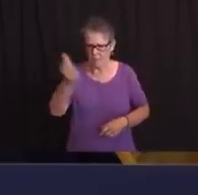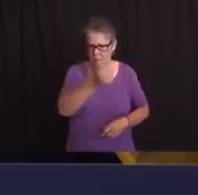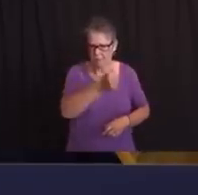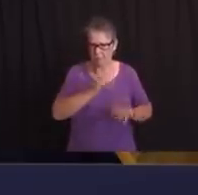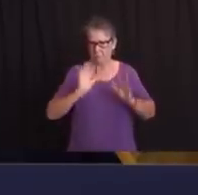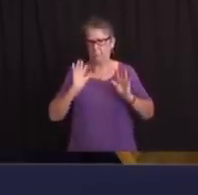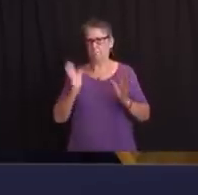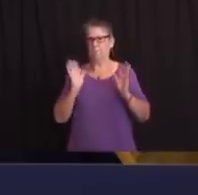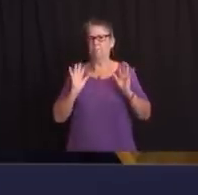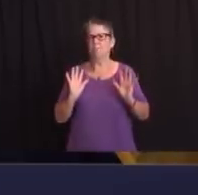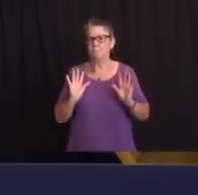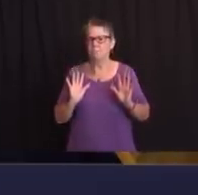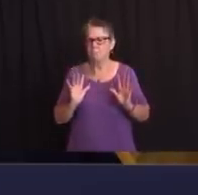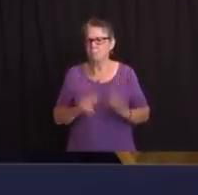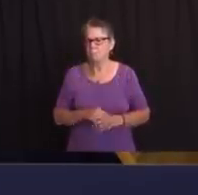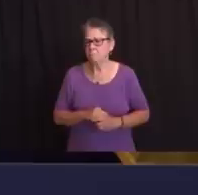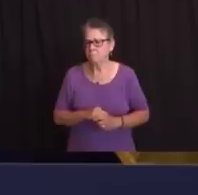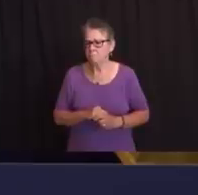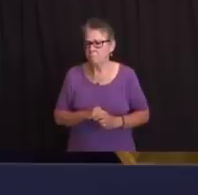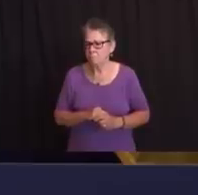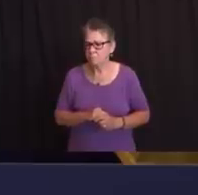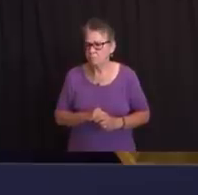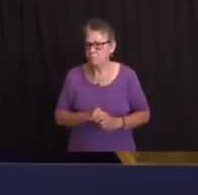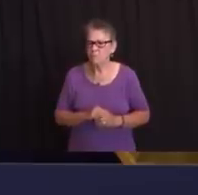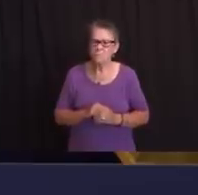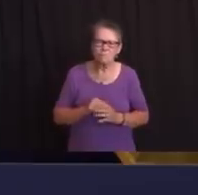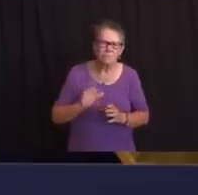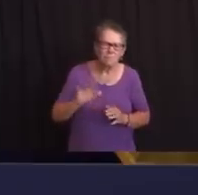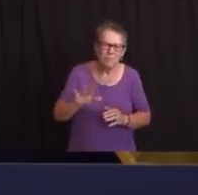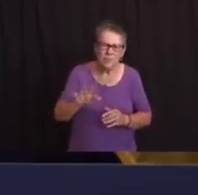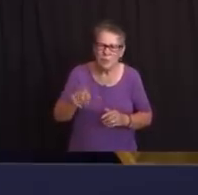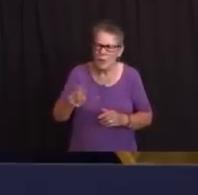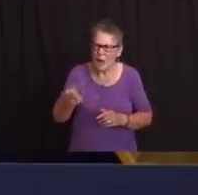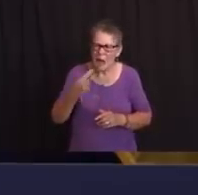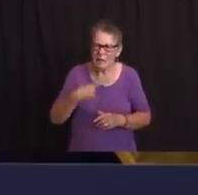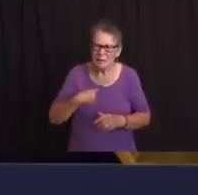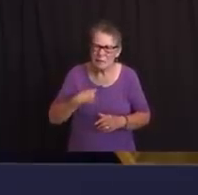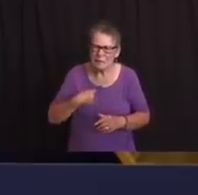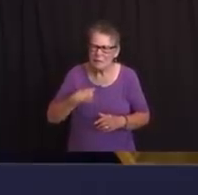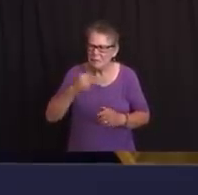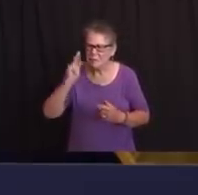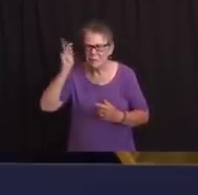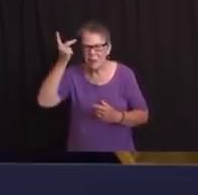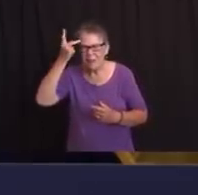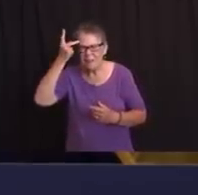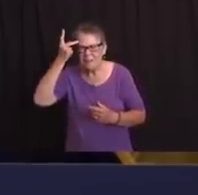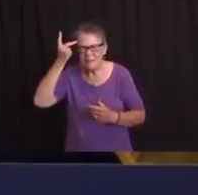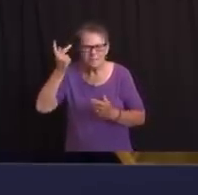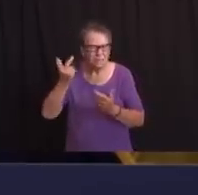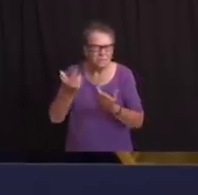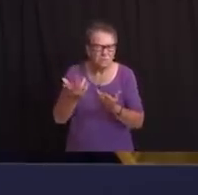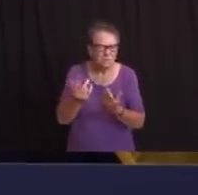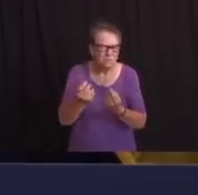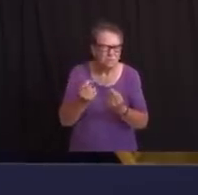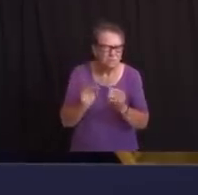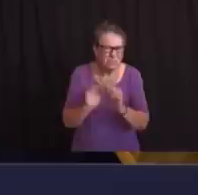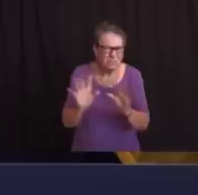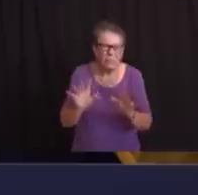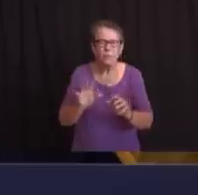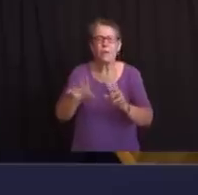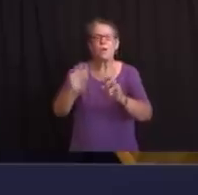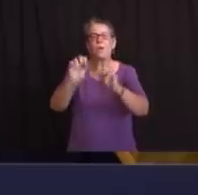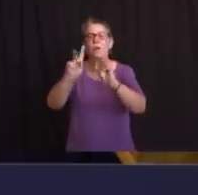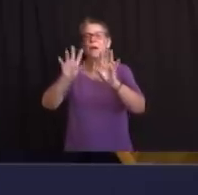so, again, forgive me, on the political question, you're I'll just say it frankly, how are